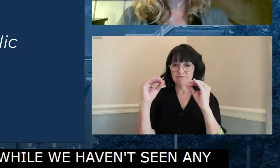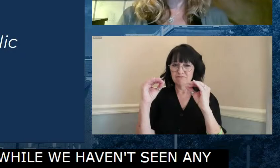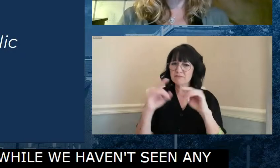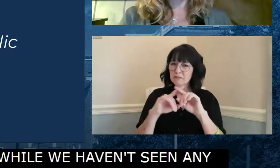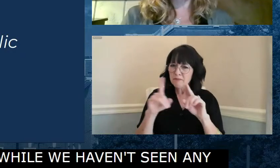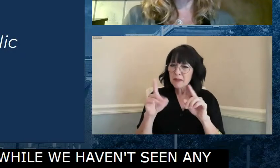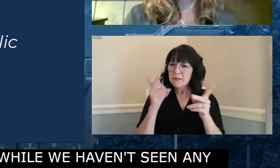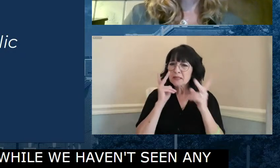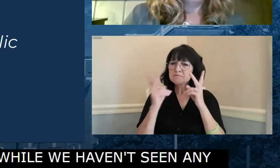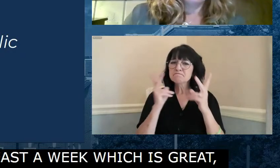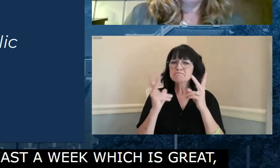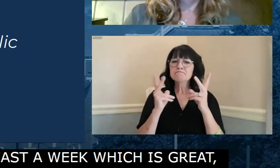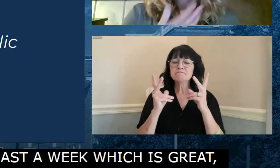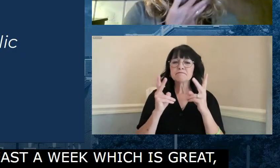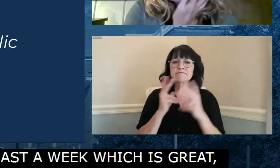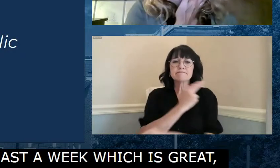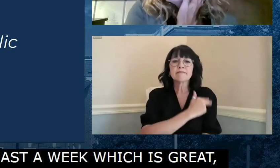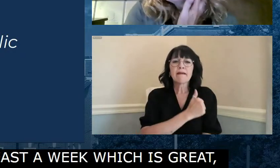increased slightly and are